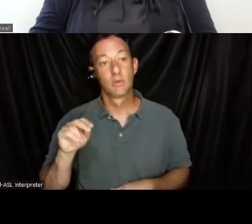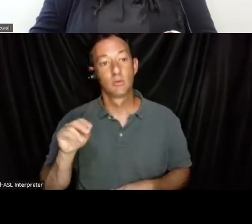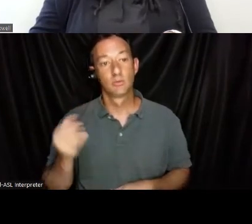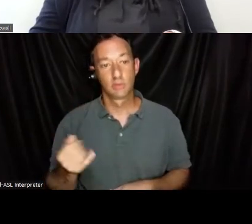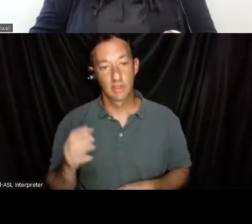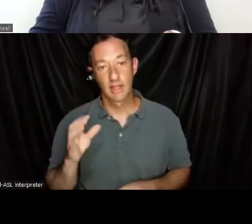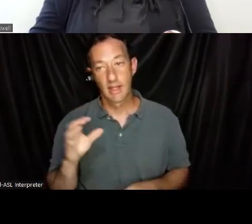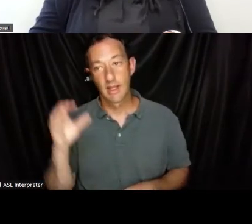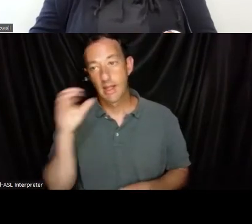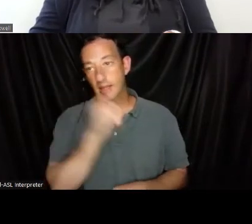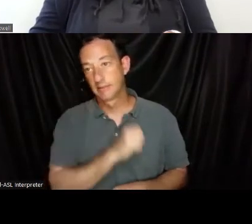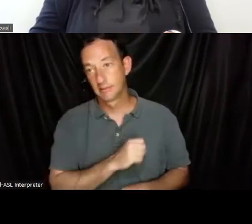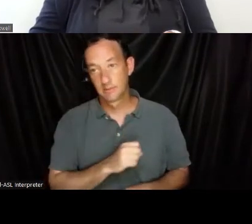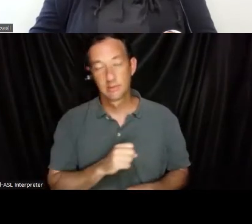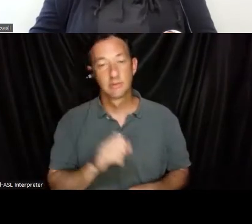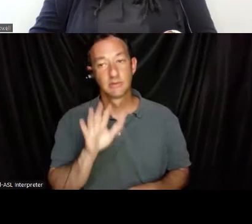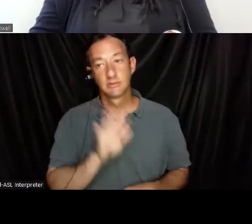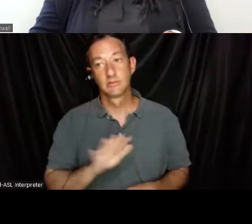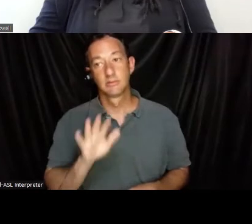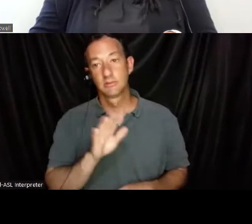rate